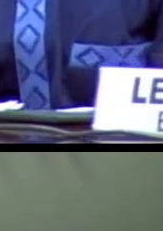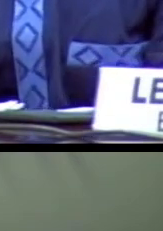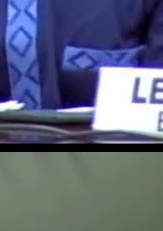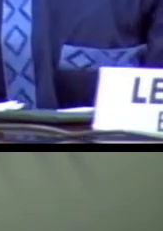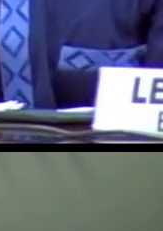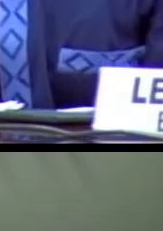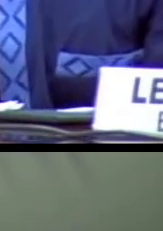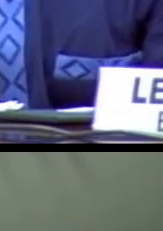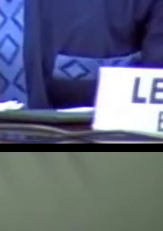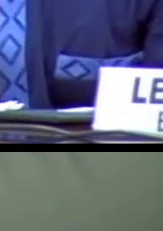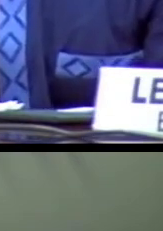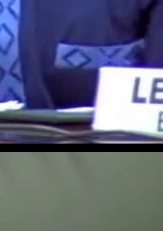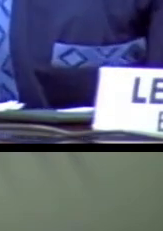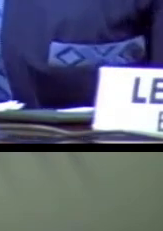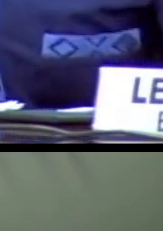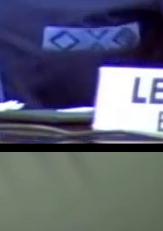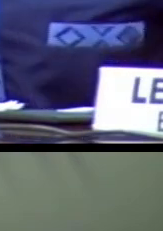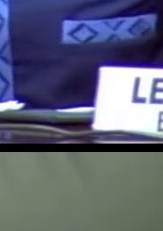Thank you very much.